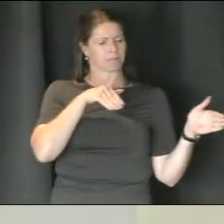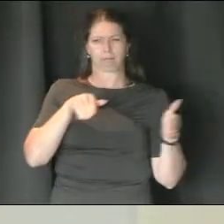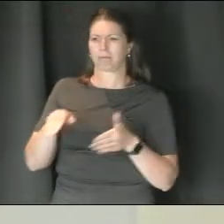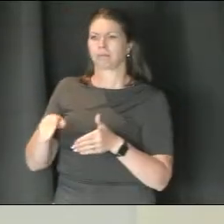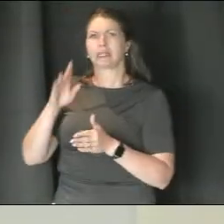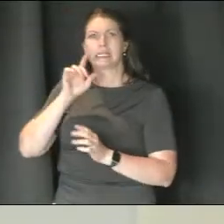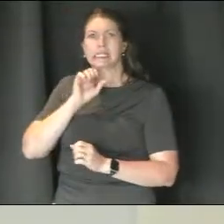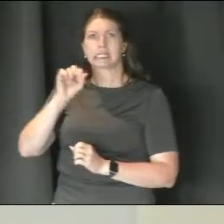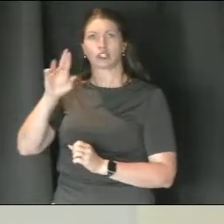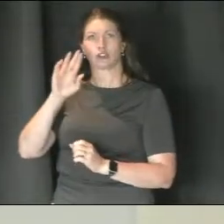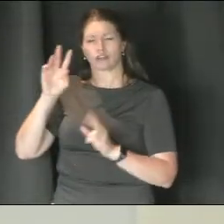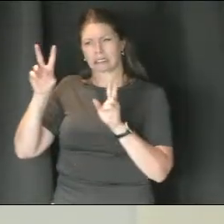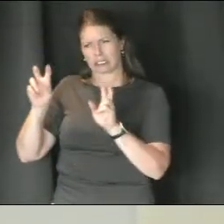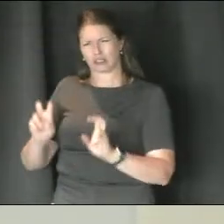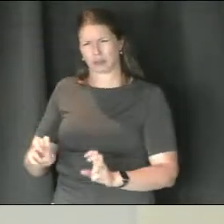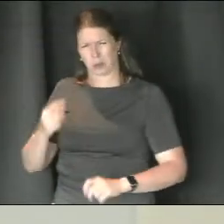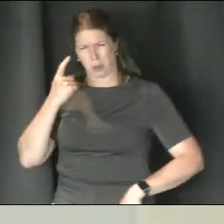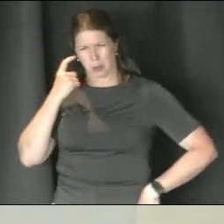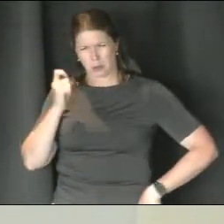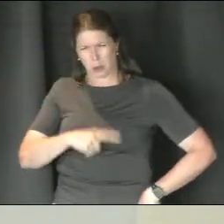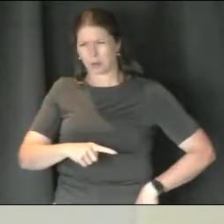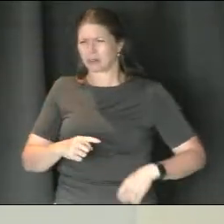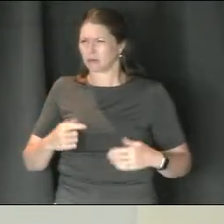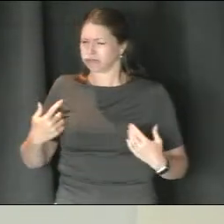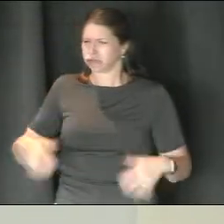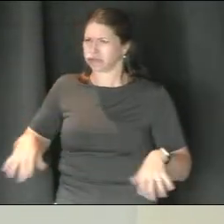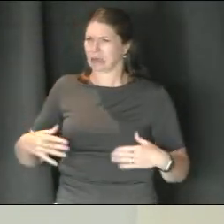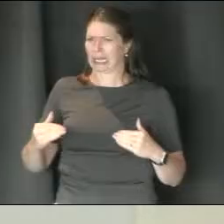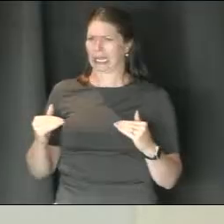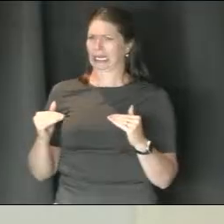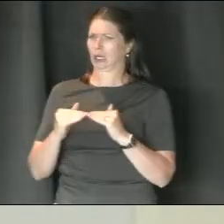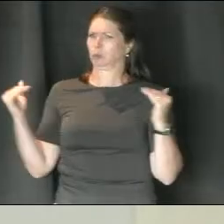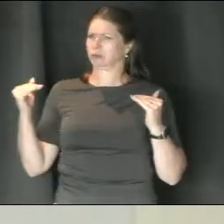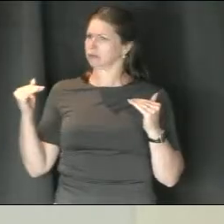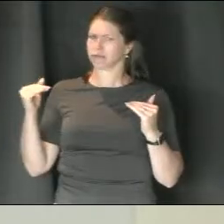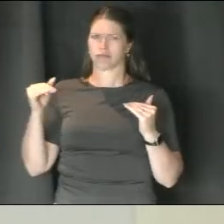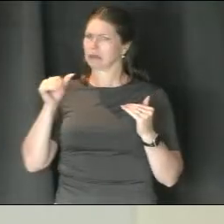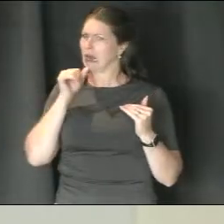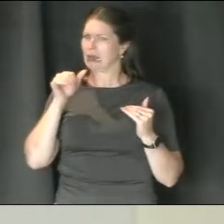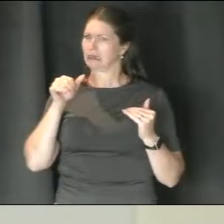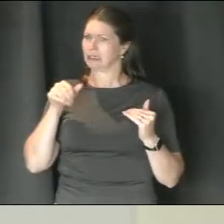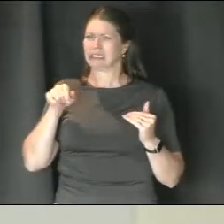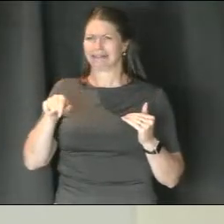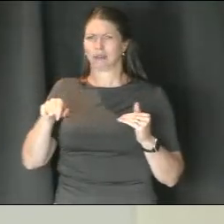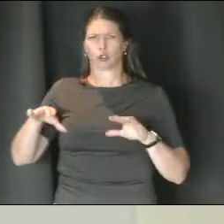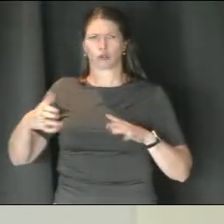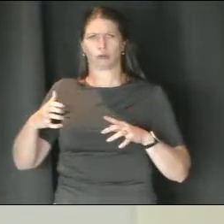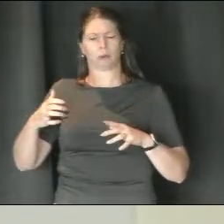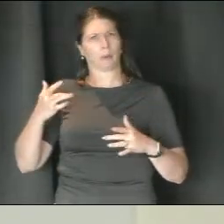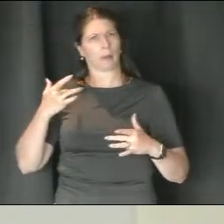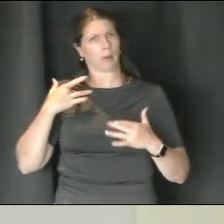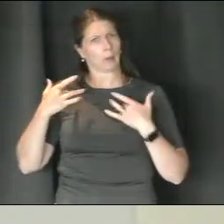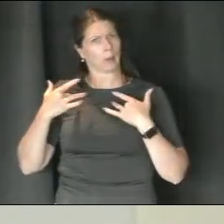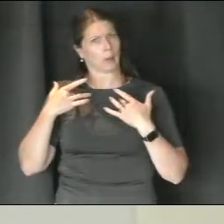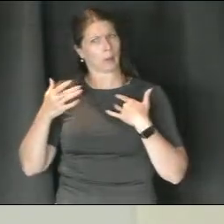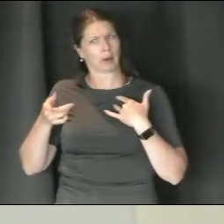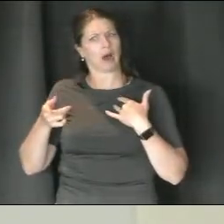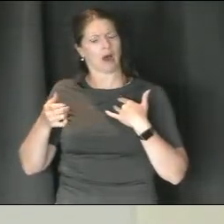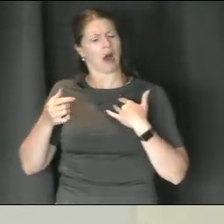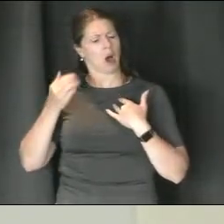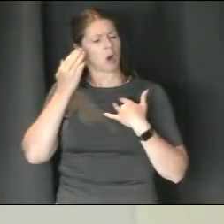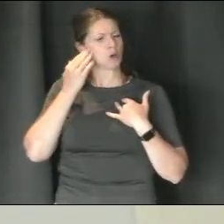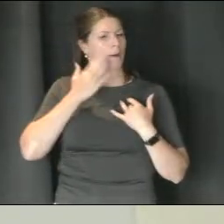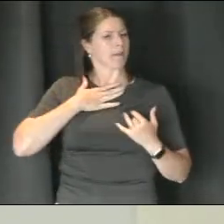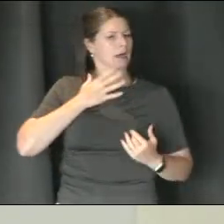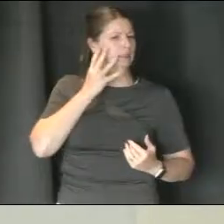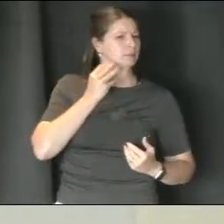realized there were many inequities in this vulnerable group and felt that with my experience and energy, I could help.